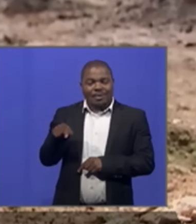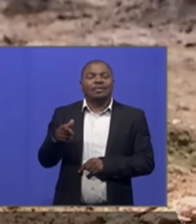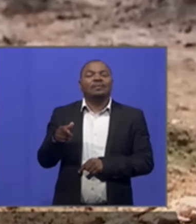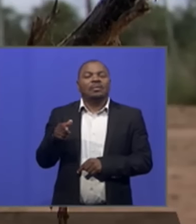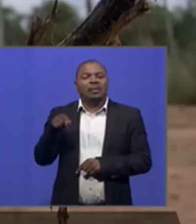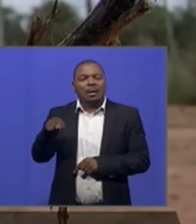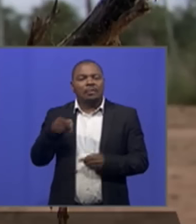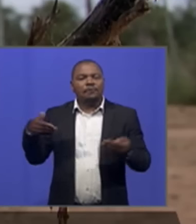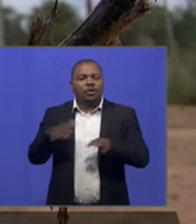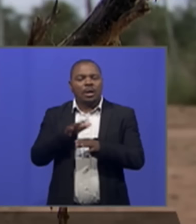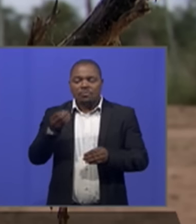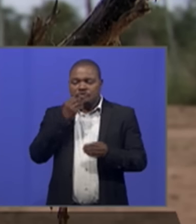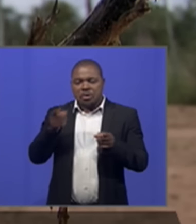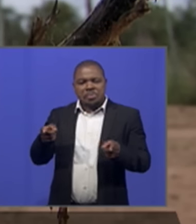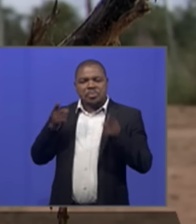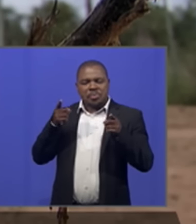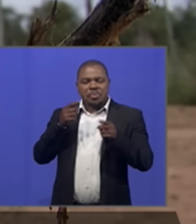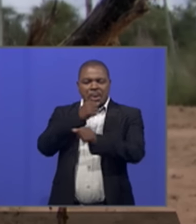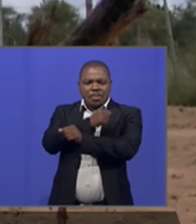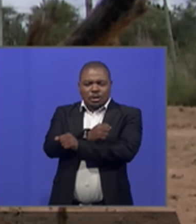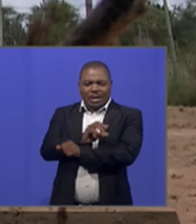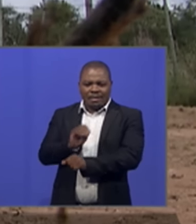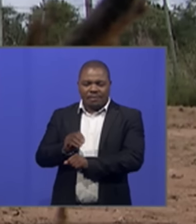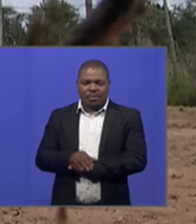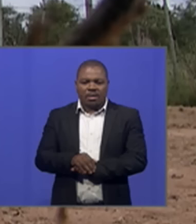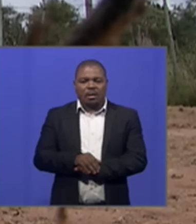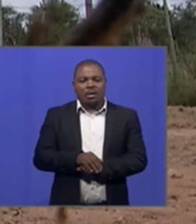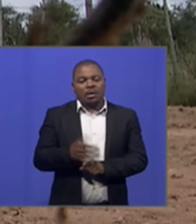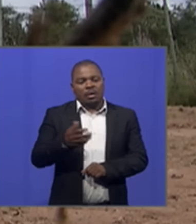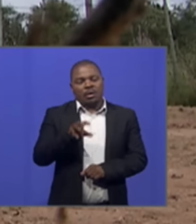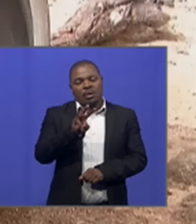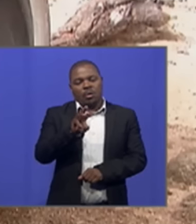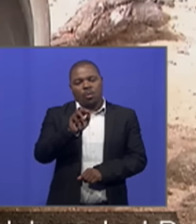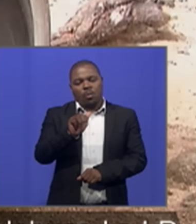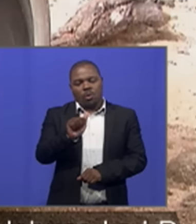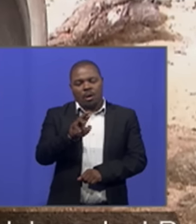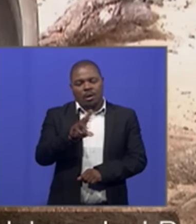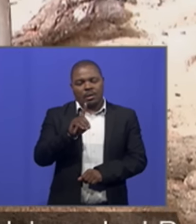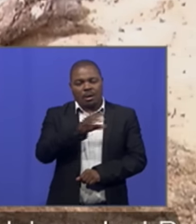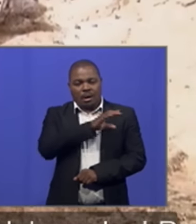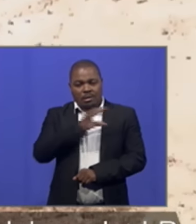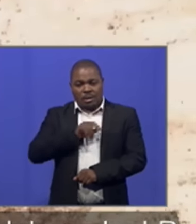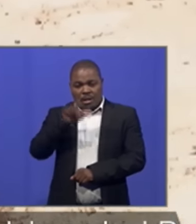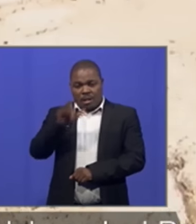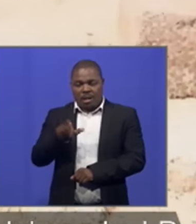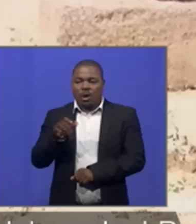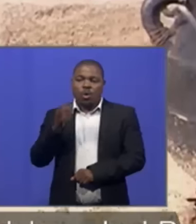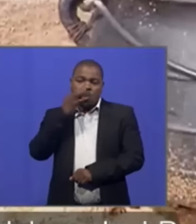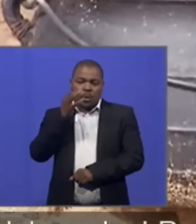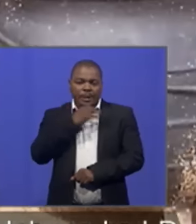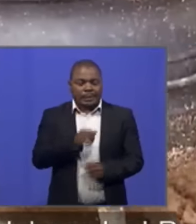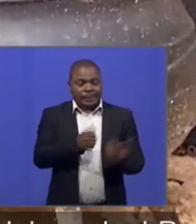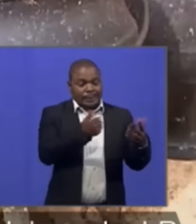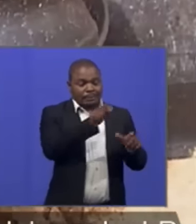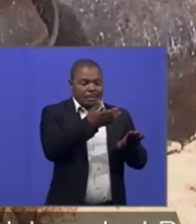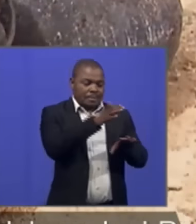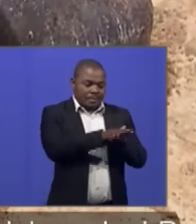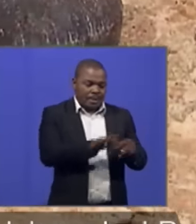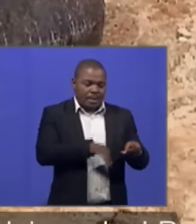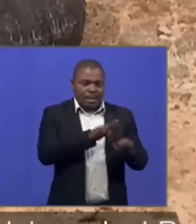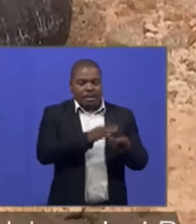tirelong phitlho. Molekgotla wa wate ya masepala wa Polokwane Jacob Ntlemo a re batho ba le barataro ba tlhokafetse mme ba bangwe